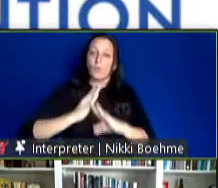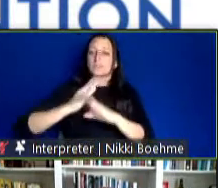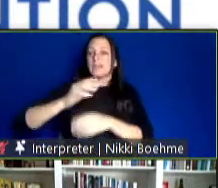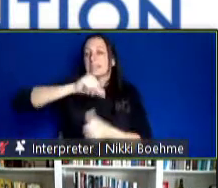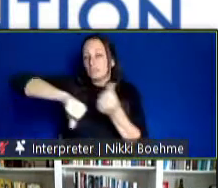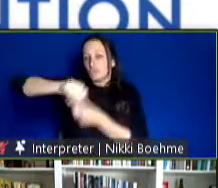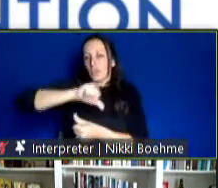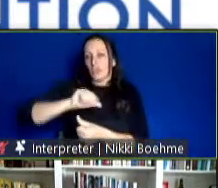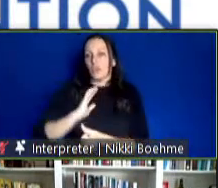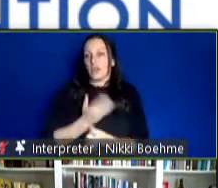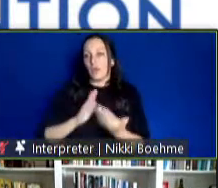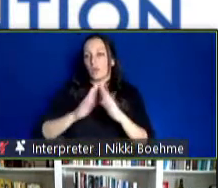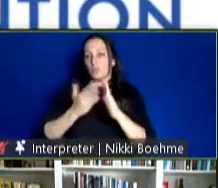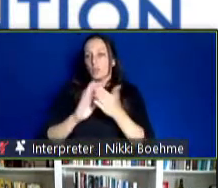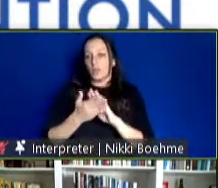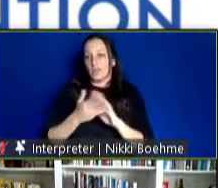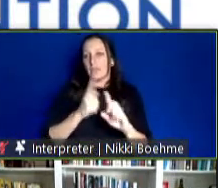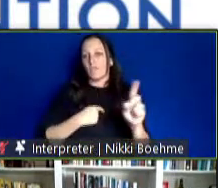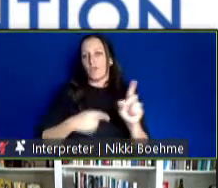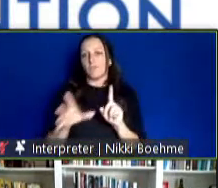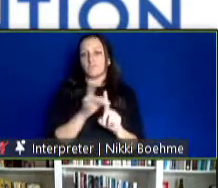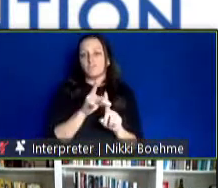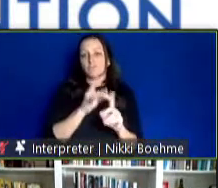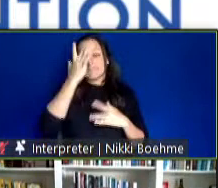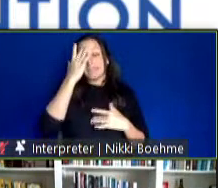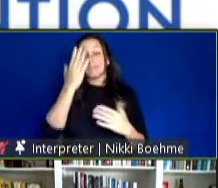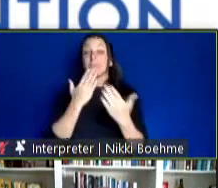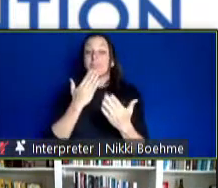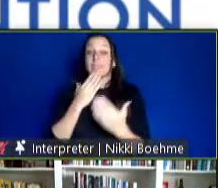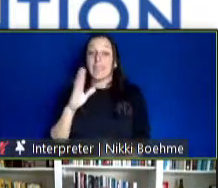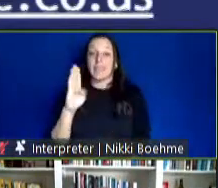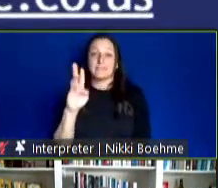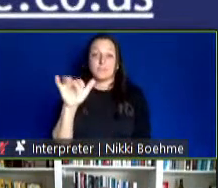getting sick. Thanks, Brian.